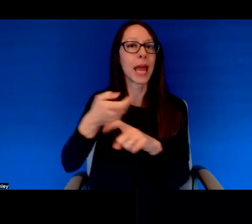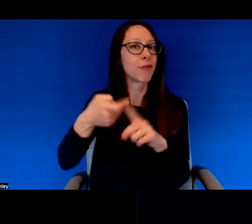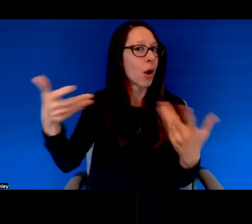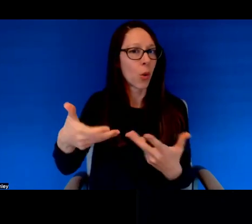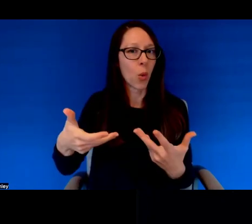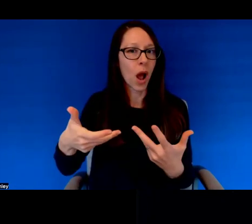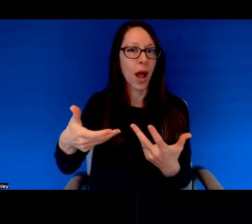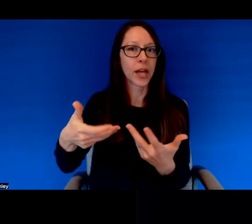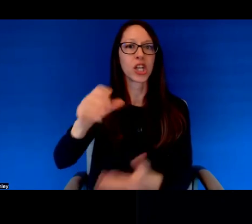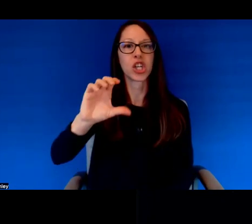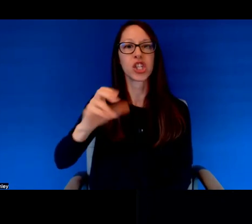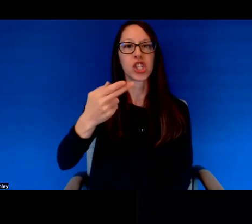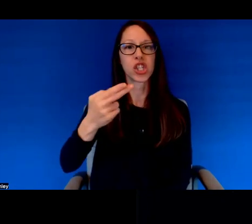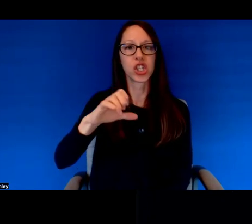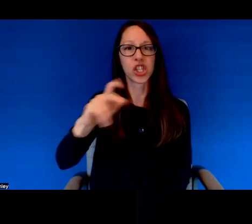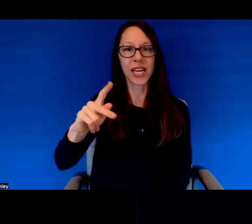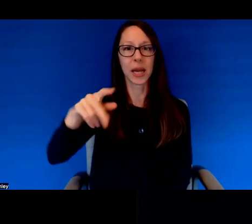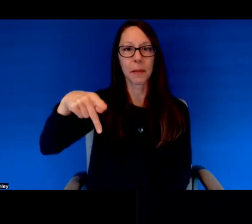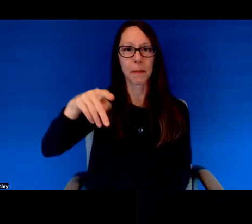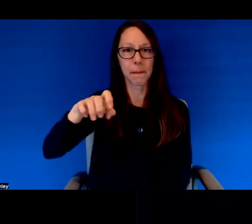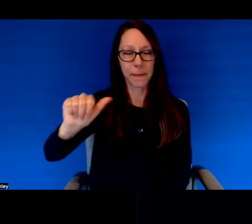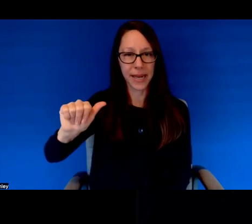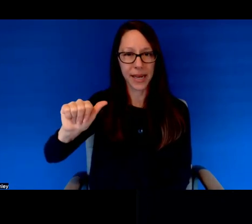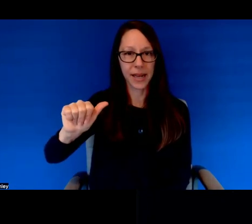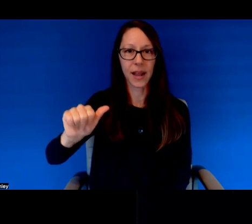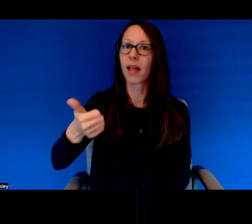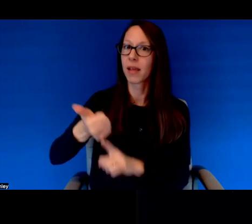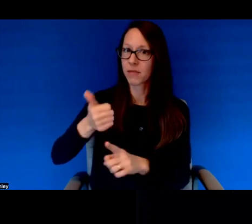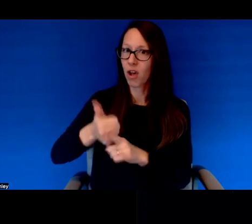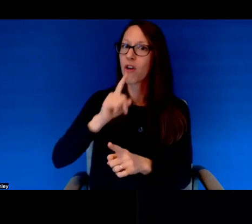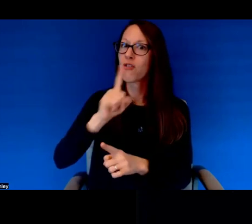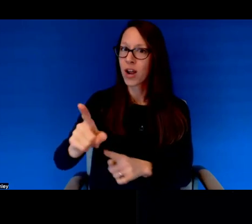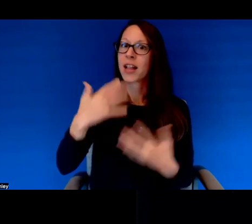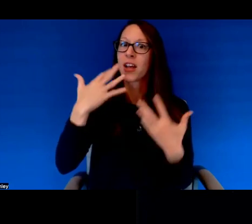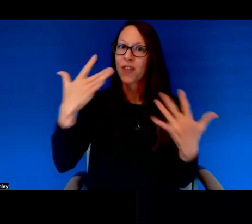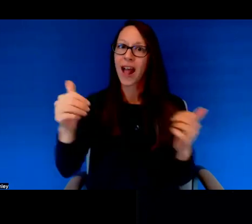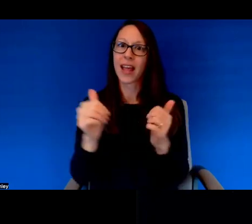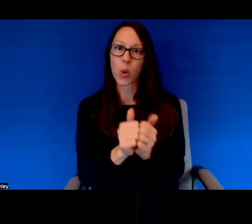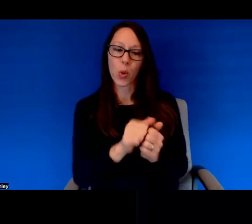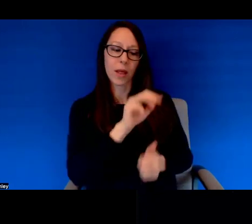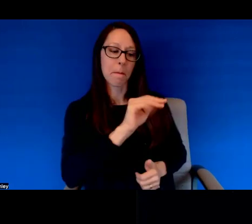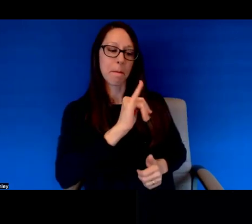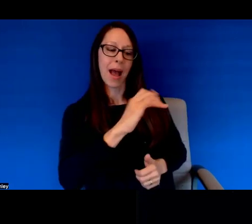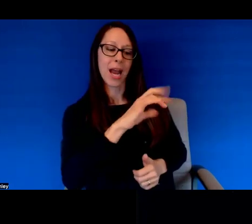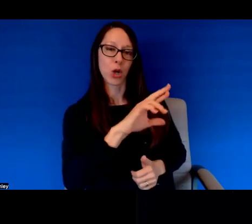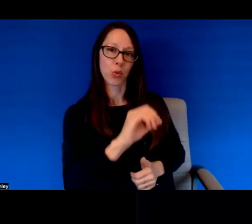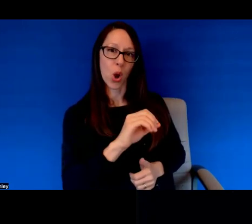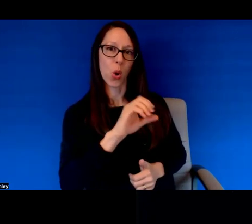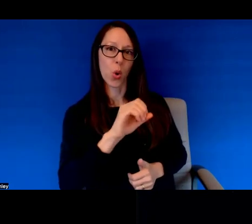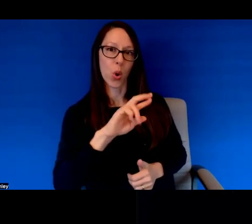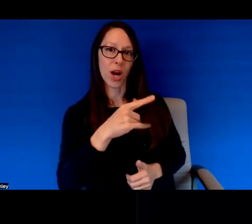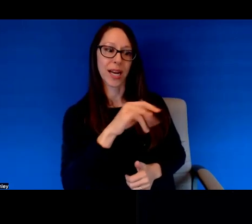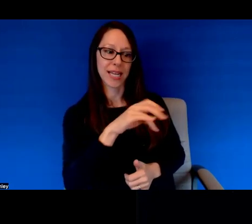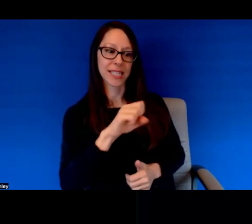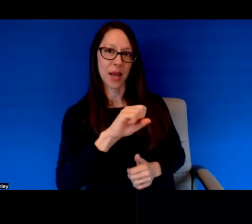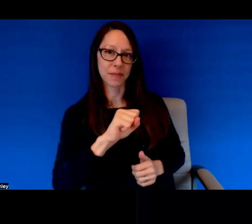choose them. So, chickpeas are really friendly to microorganisms. They actually will encourage relationships with them to